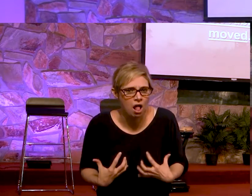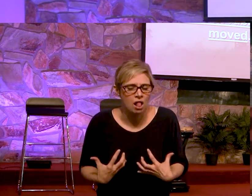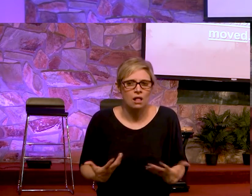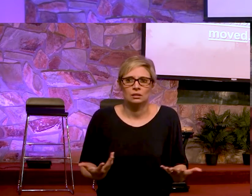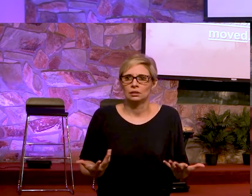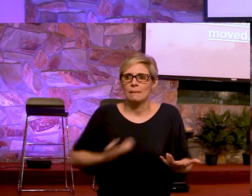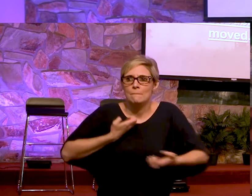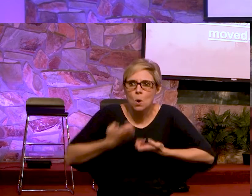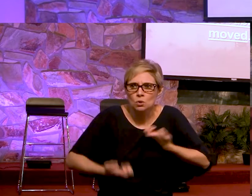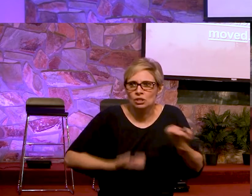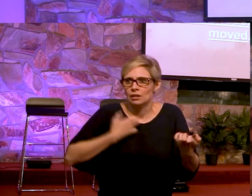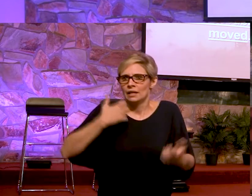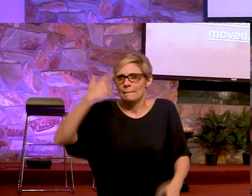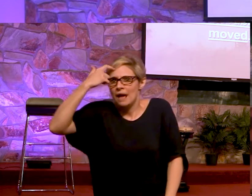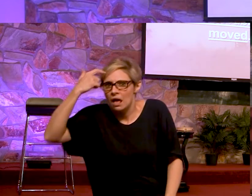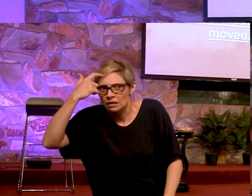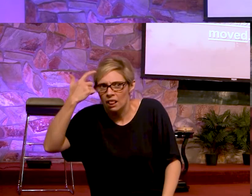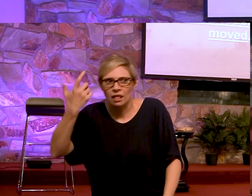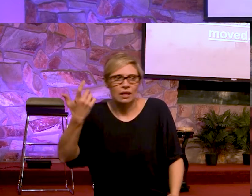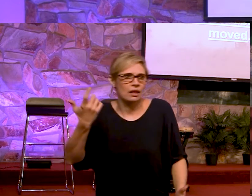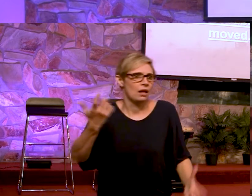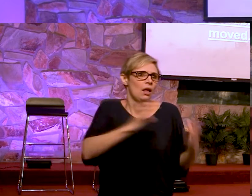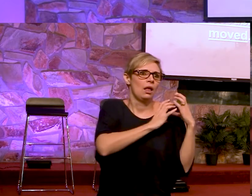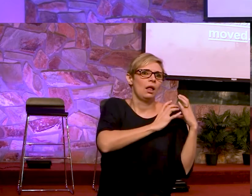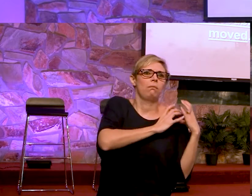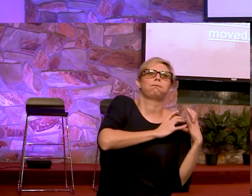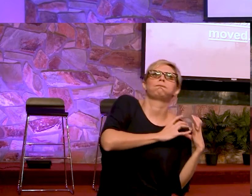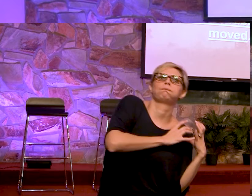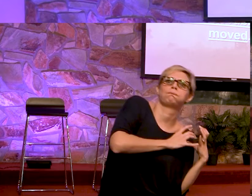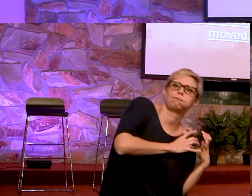Emotionally, you're getting discouraged.